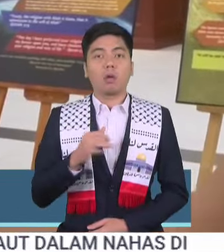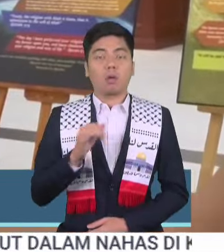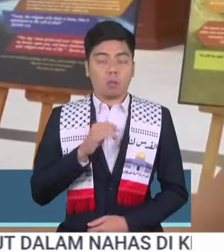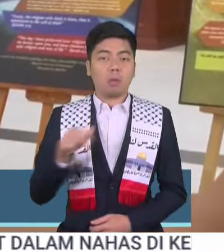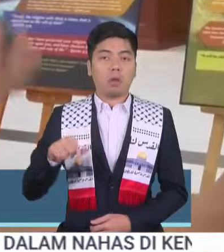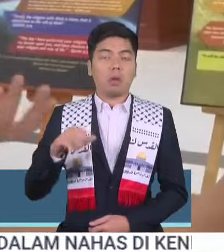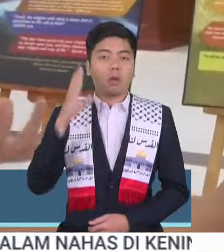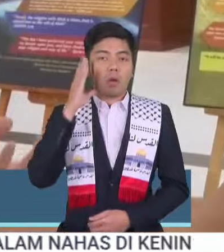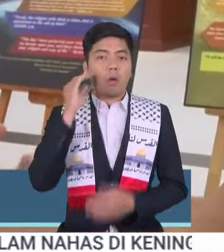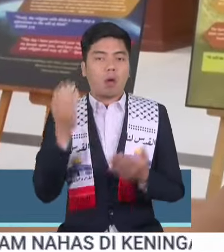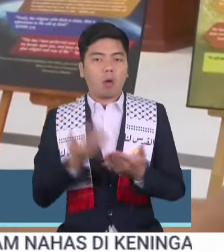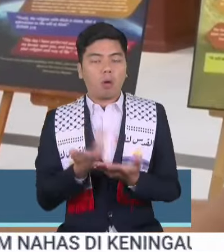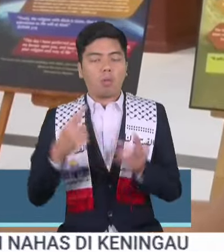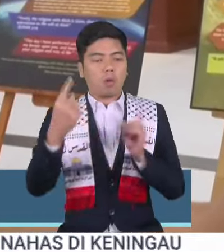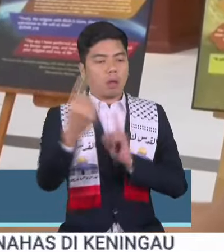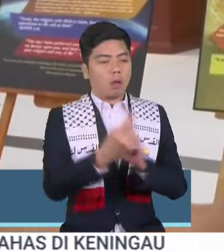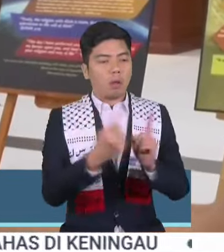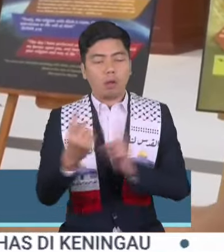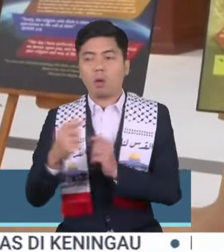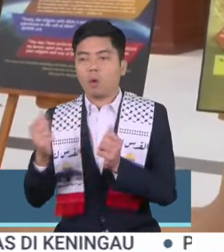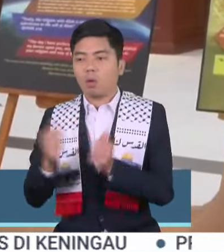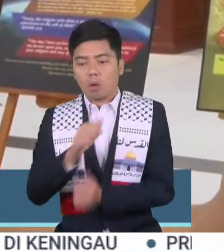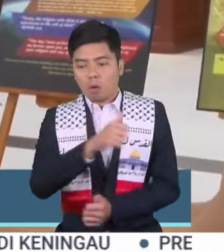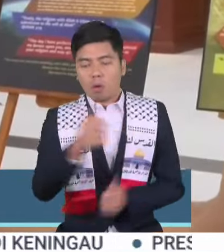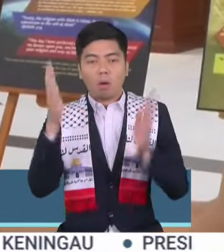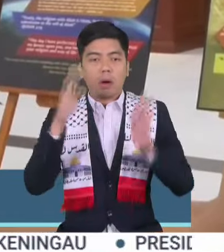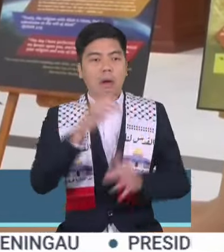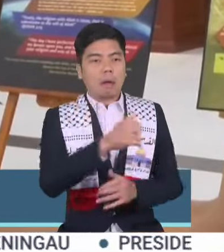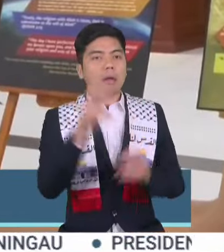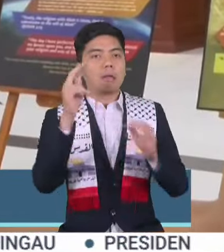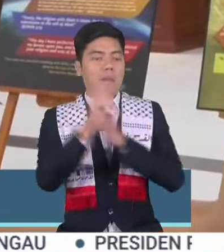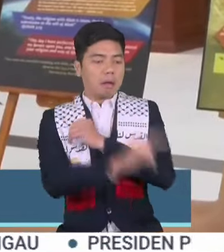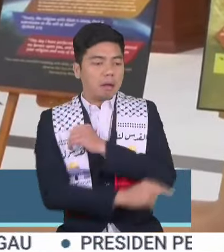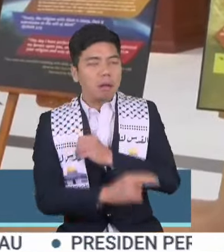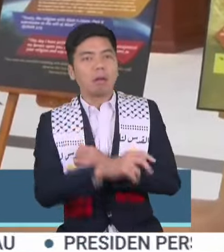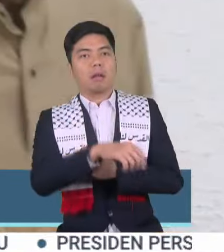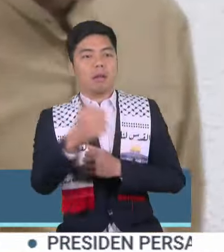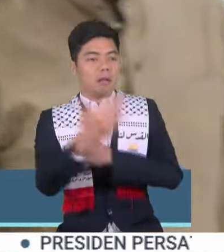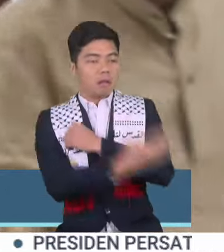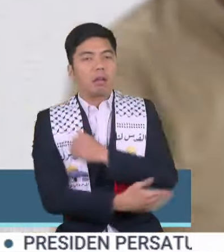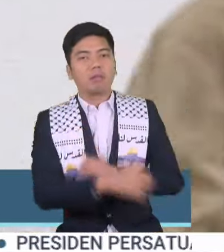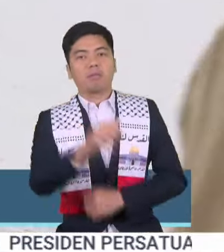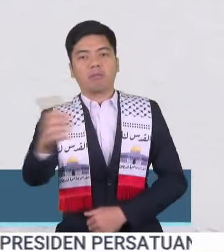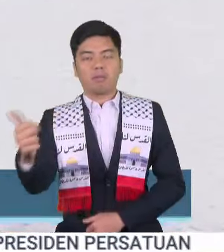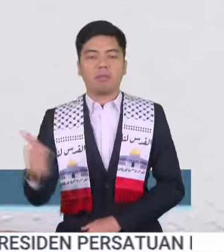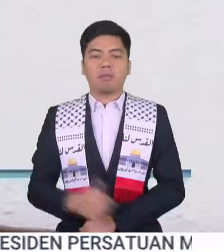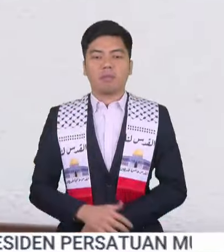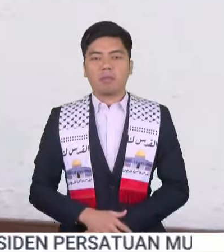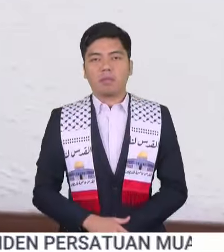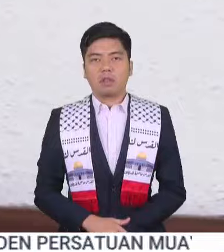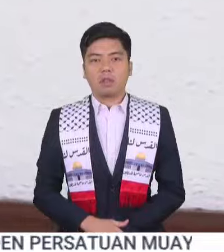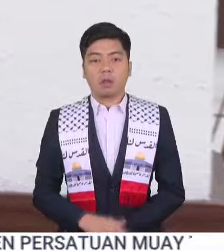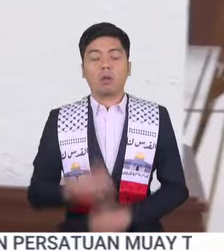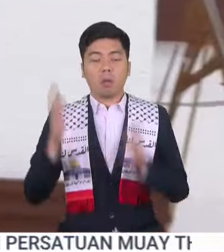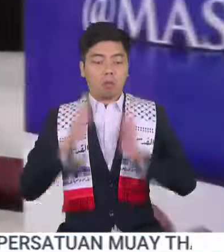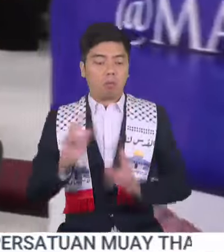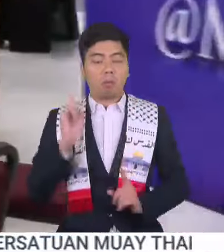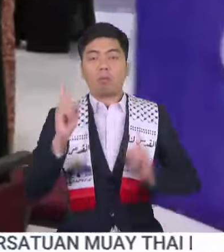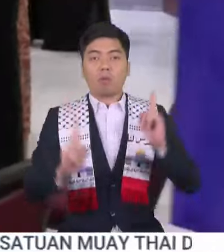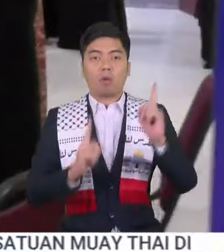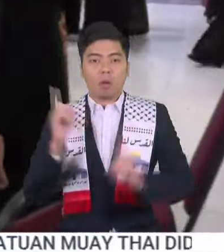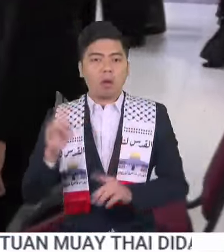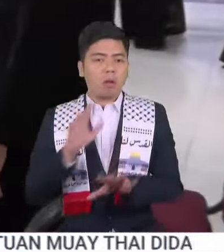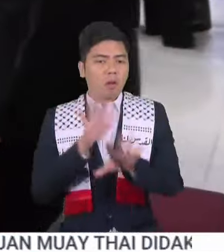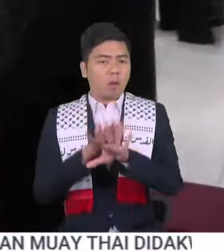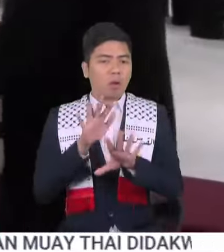experience, like dealing with other people from different nationalities, is just like something that is really good. Pelibatan pelancong yang ramai